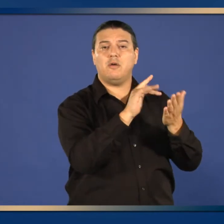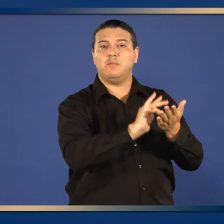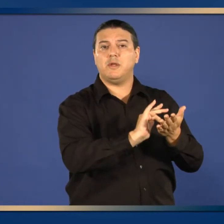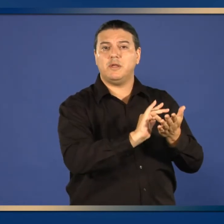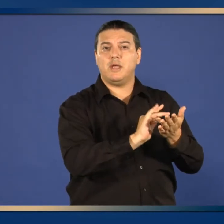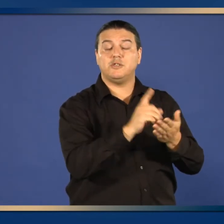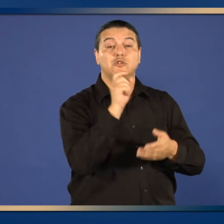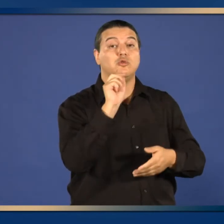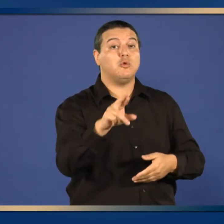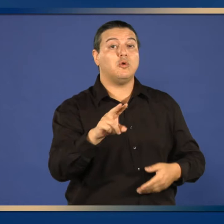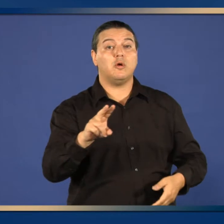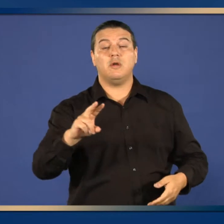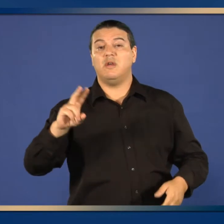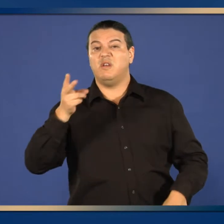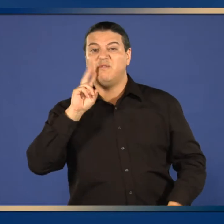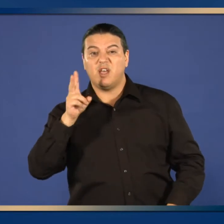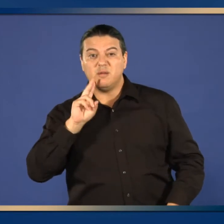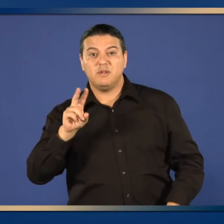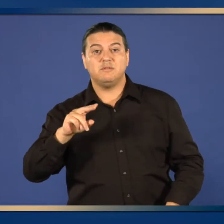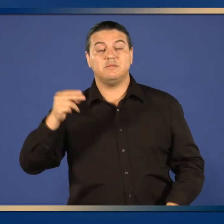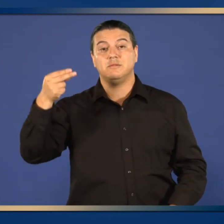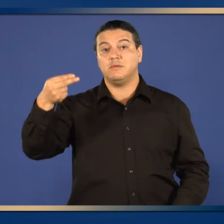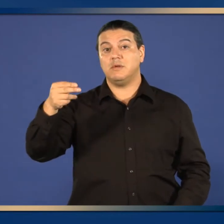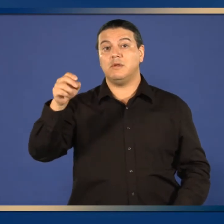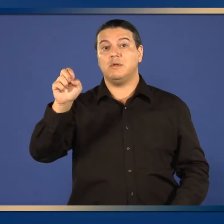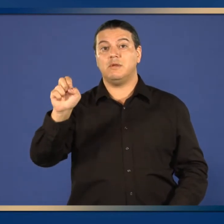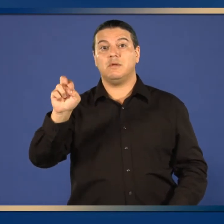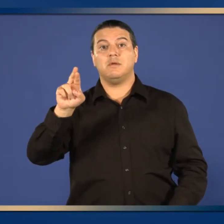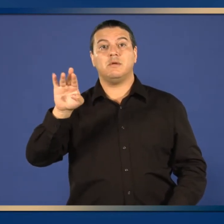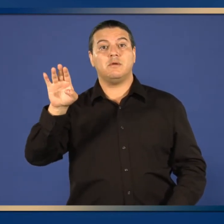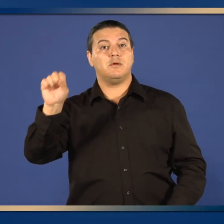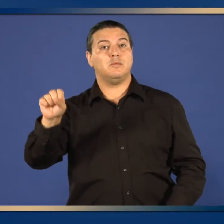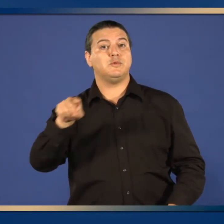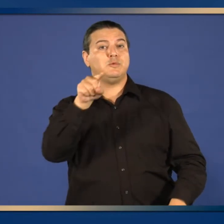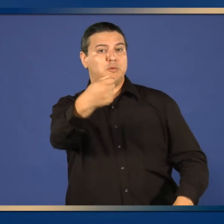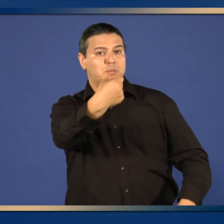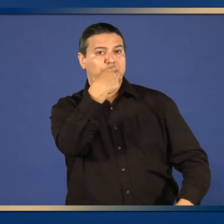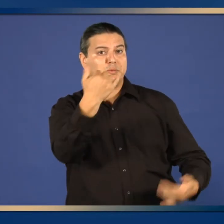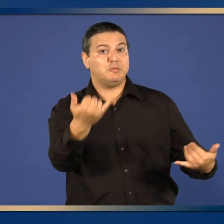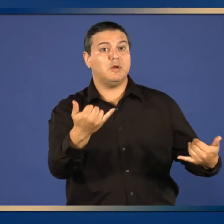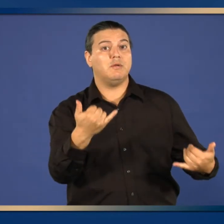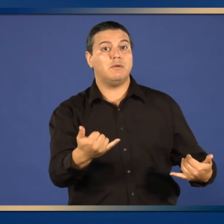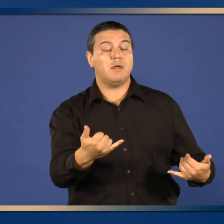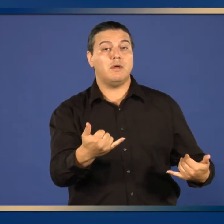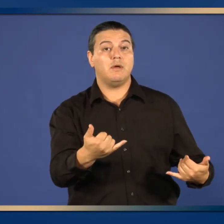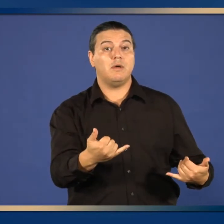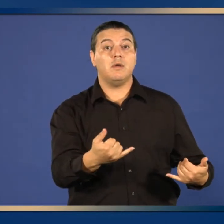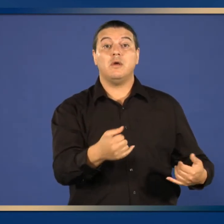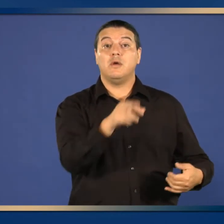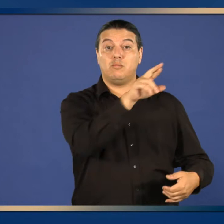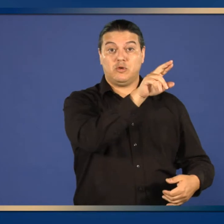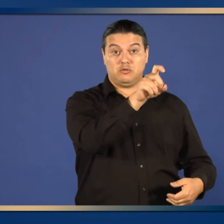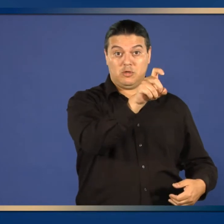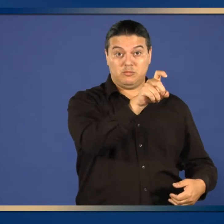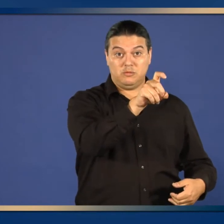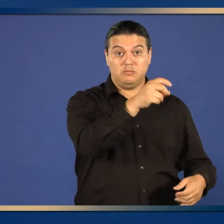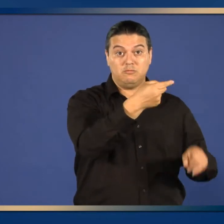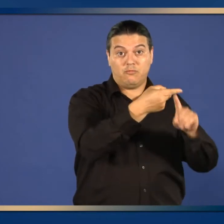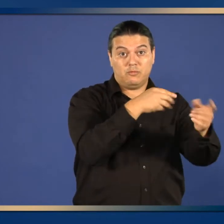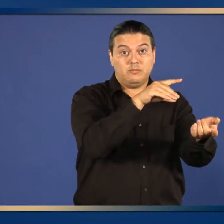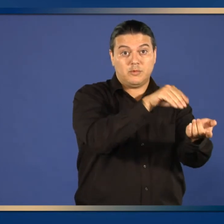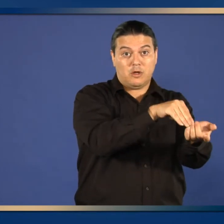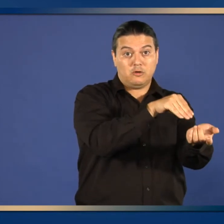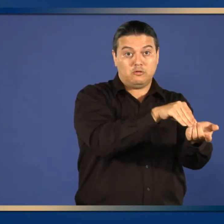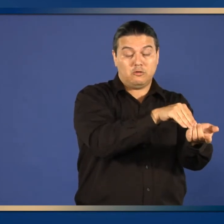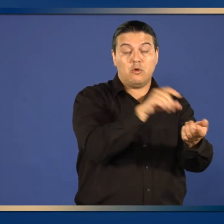list of all medications or supplements you are currently taking, both prescription